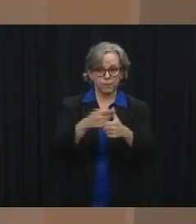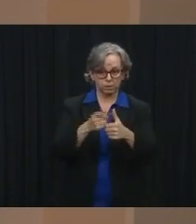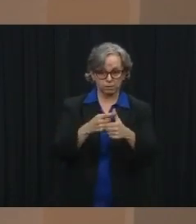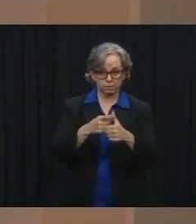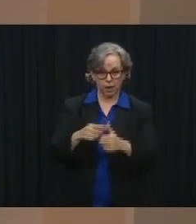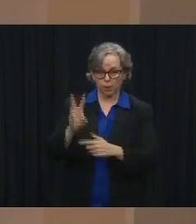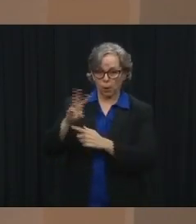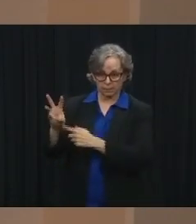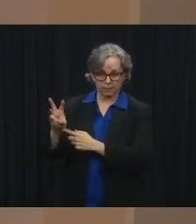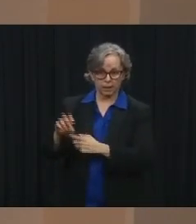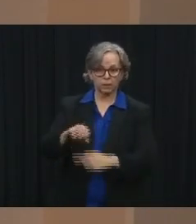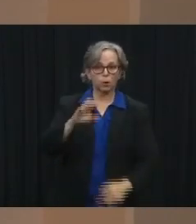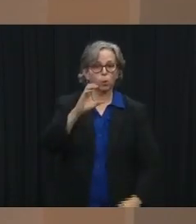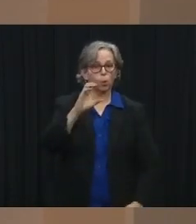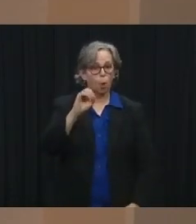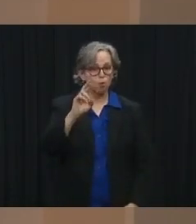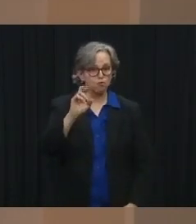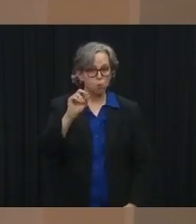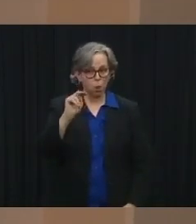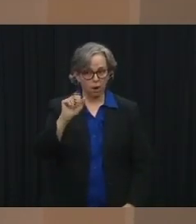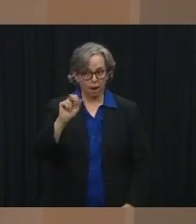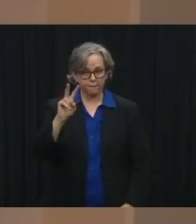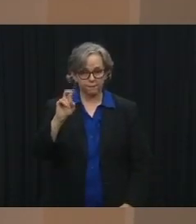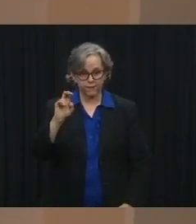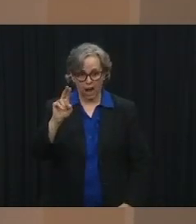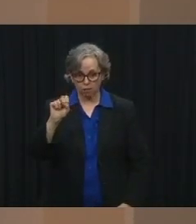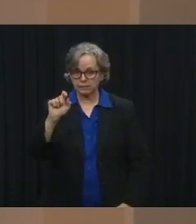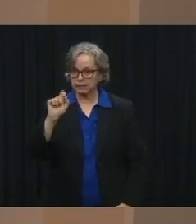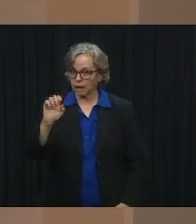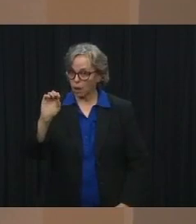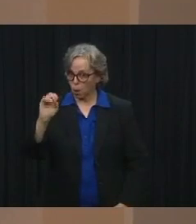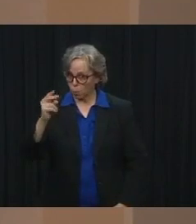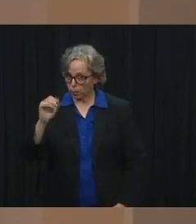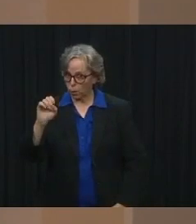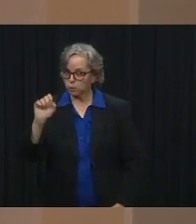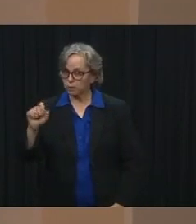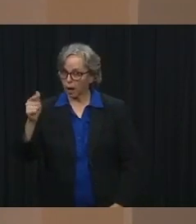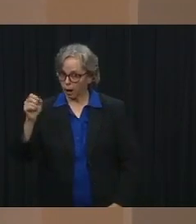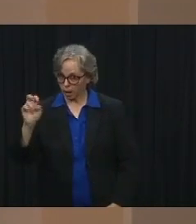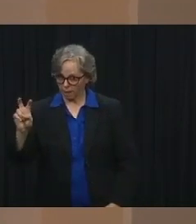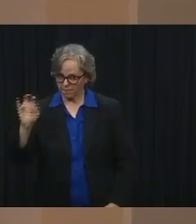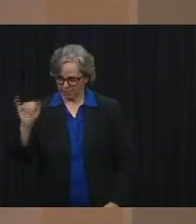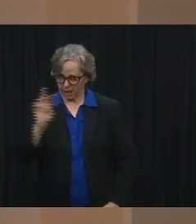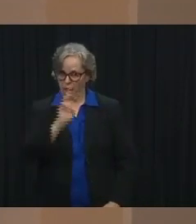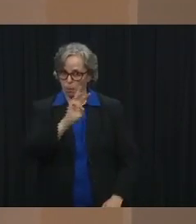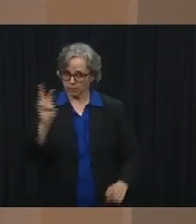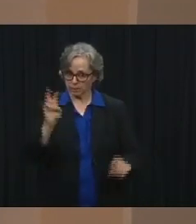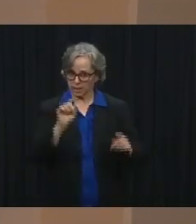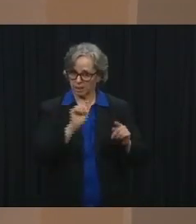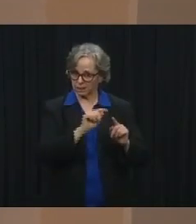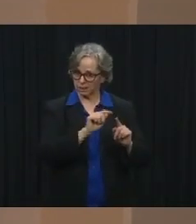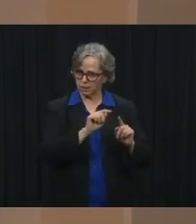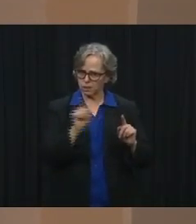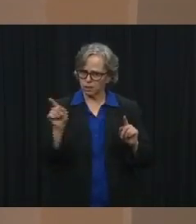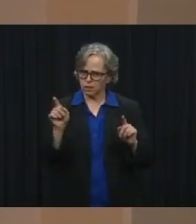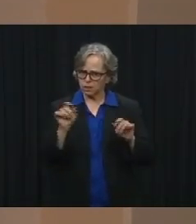coronavirus.ohio.gov, that's where the director's stay-at-home order is located. So you can go there and look at it.